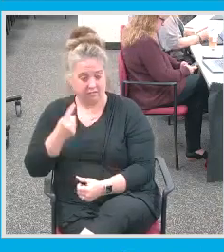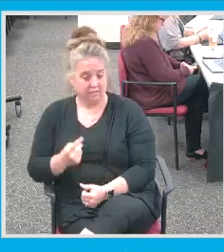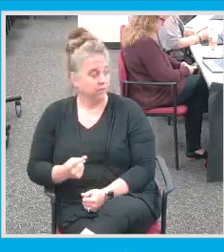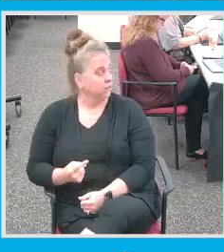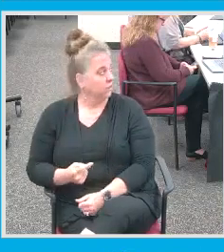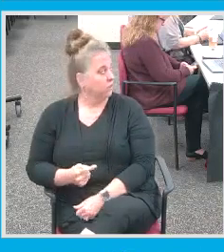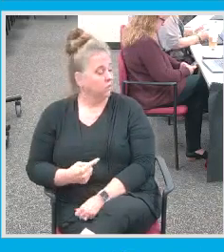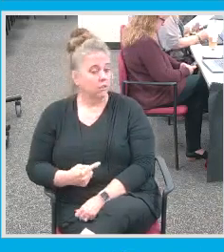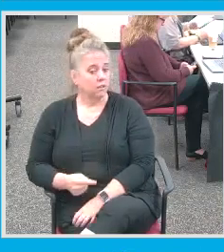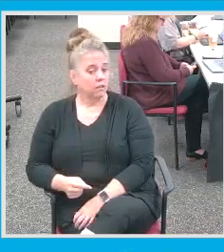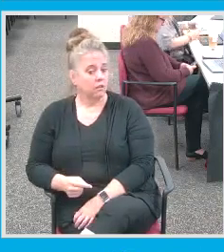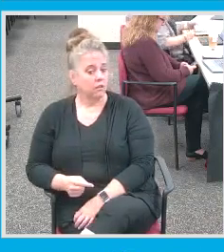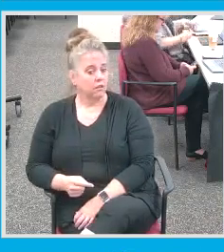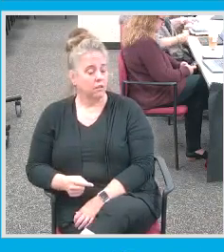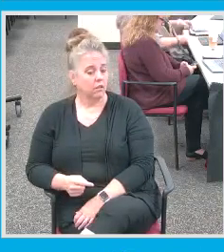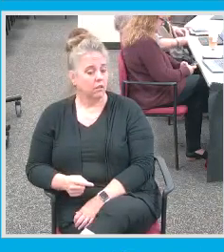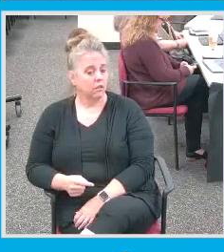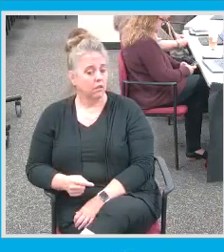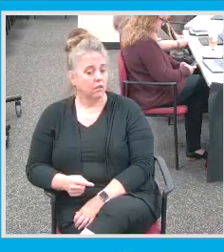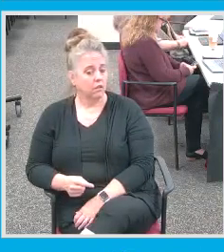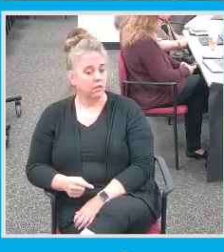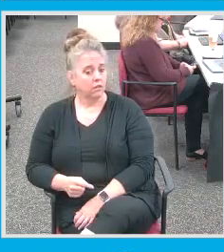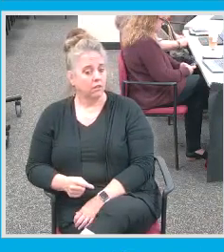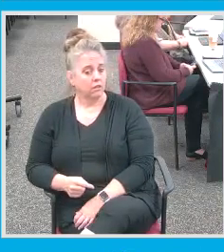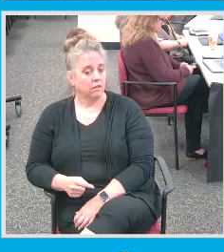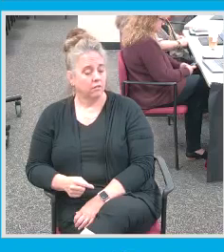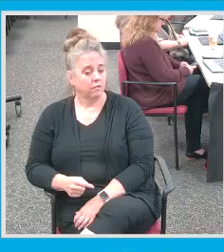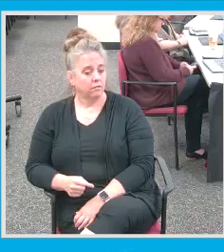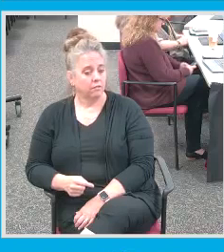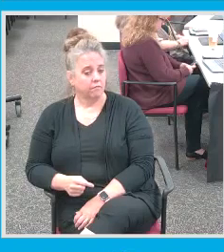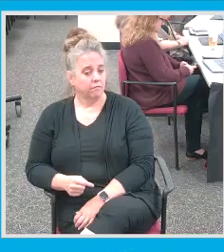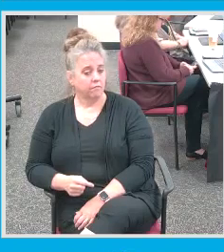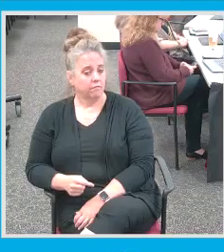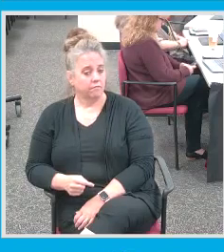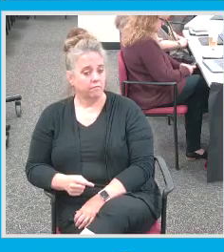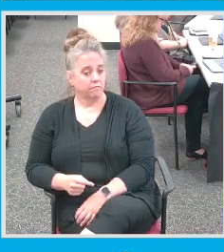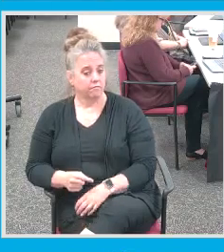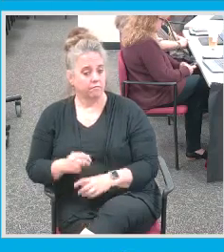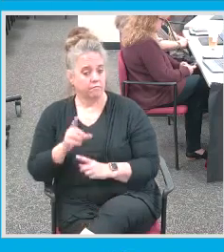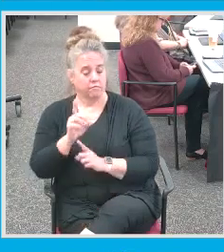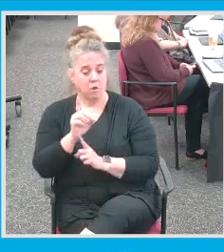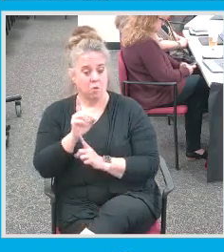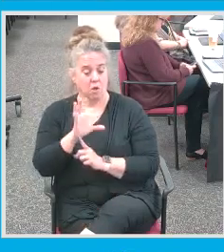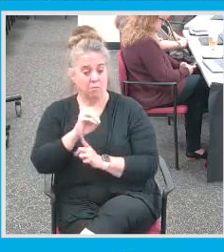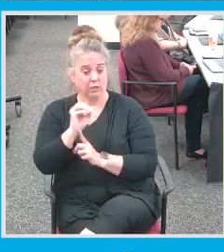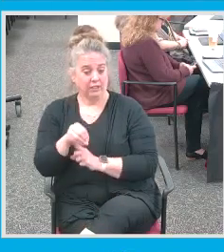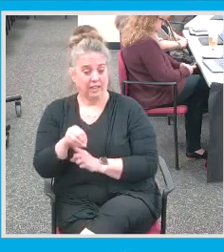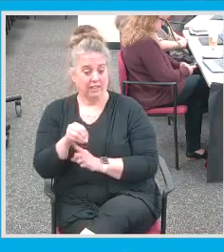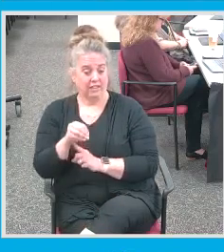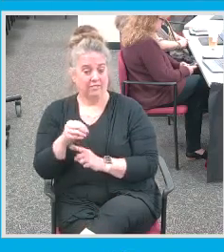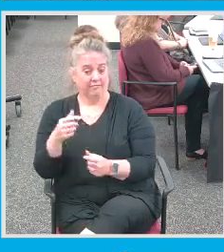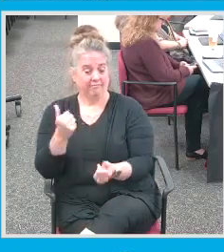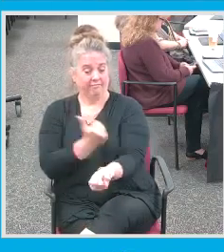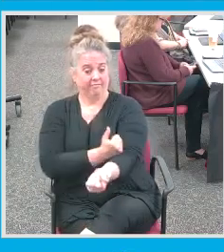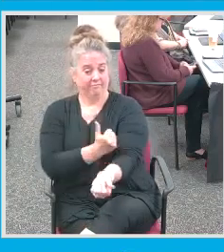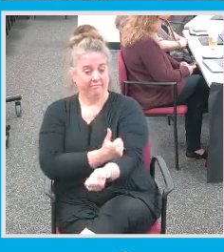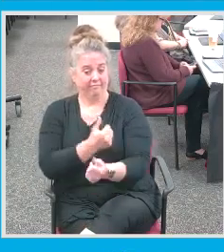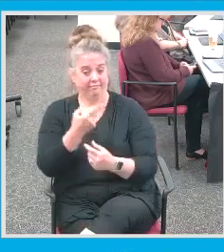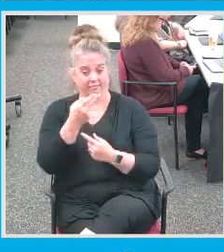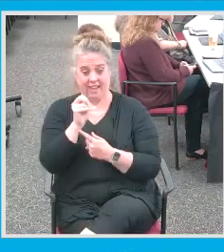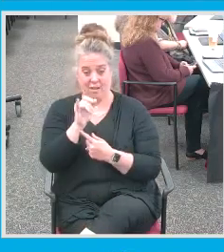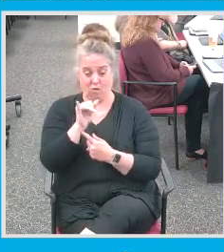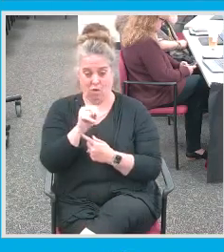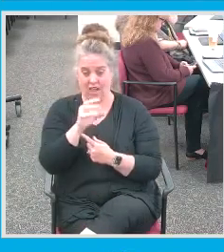I would say probably 100% of our heroin and meth addicts started kind of around